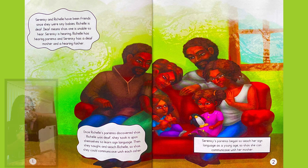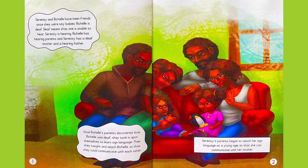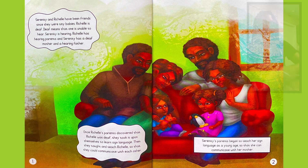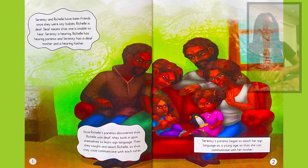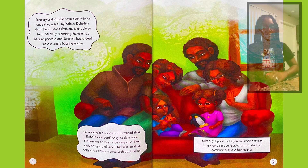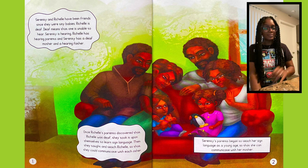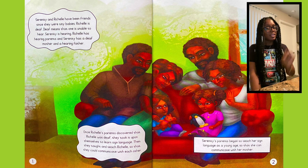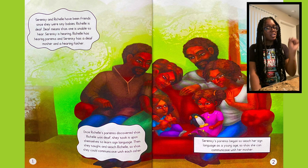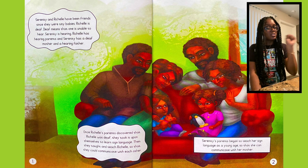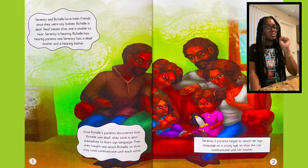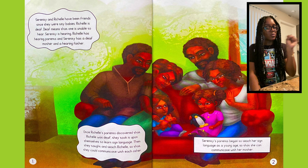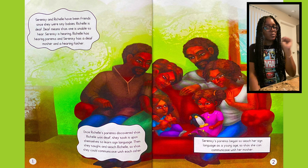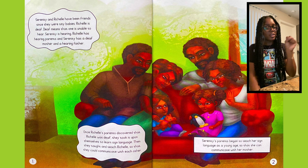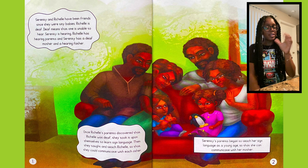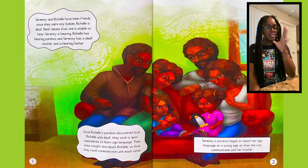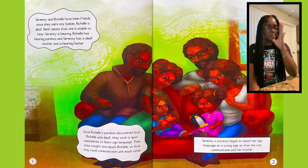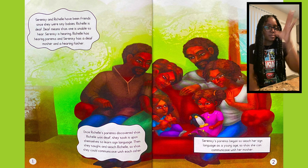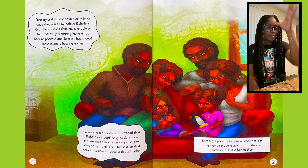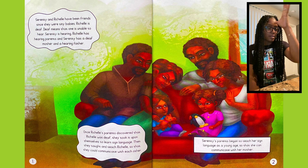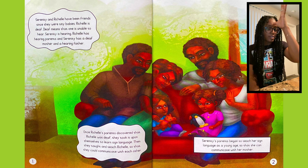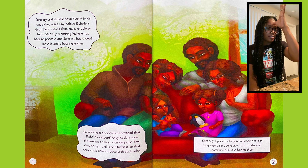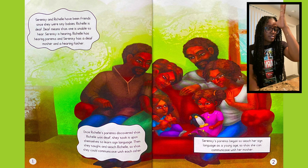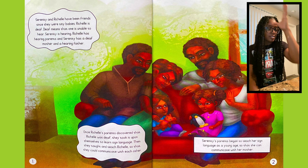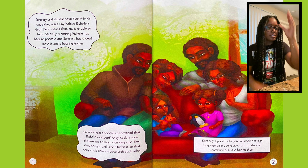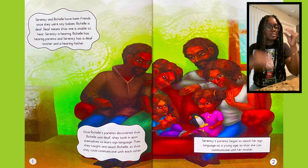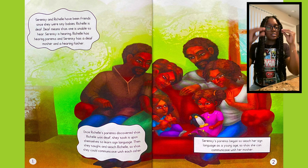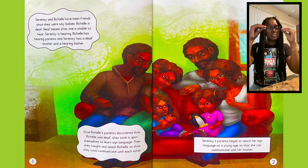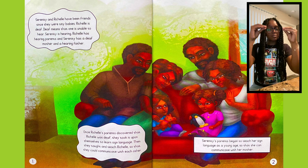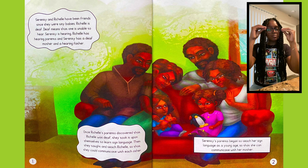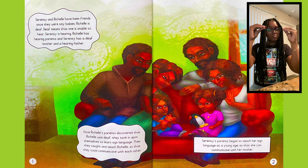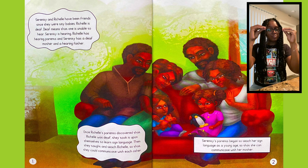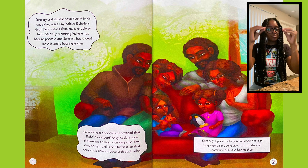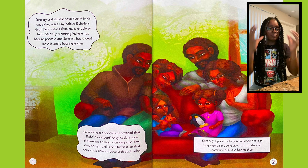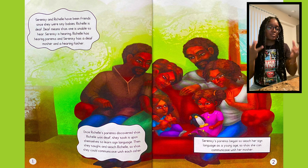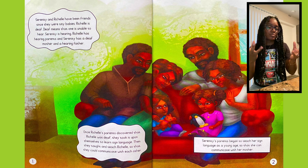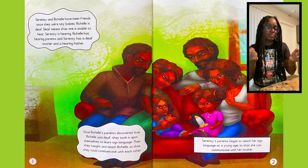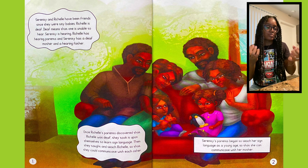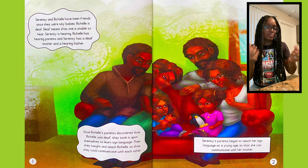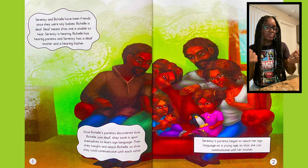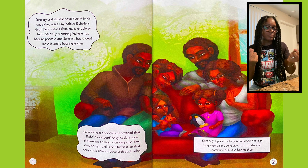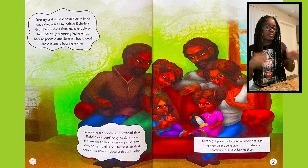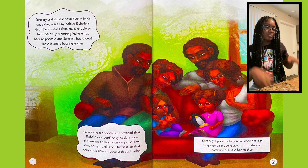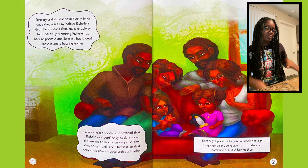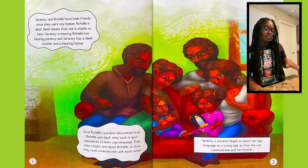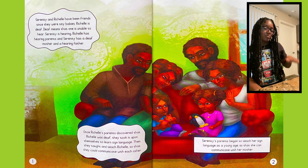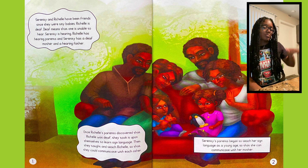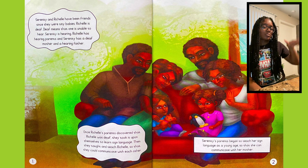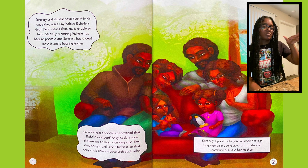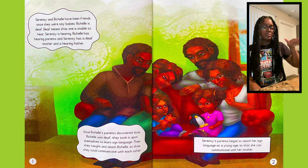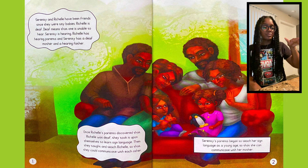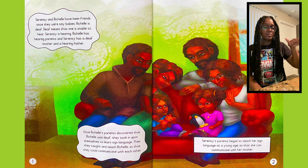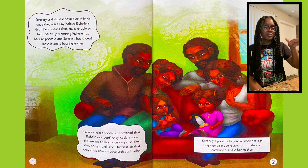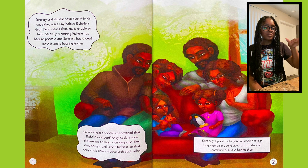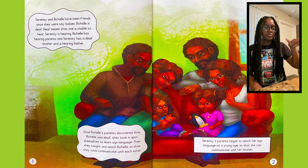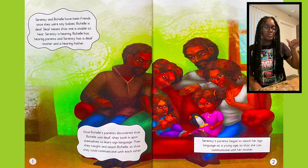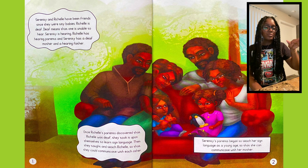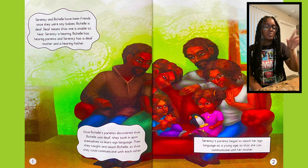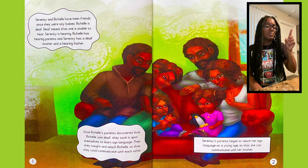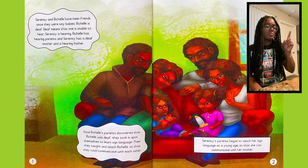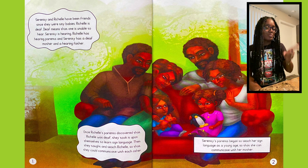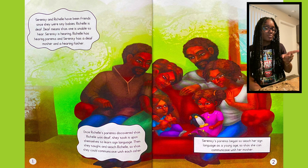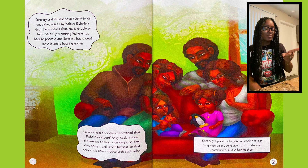other. Serenity's parents began to teach her sign language at a young age so that she can communicate with her